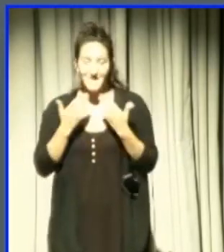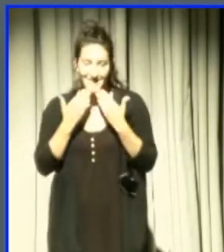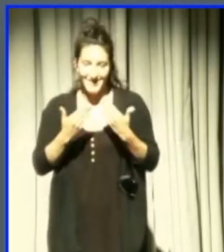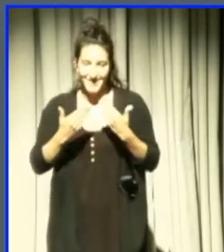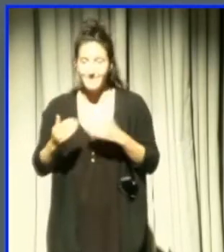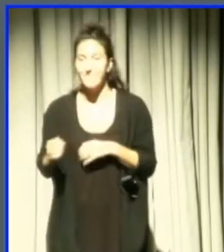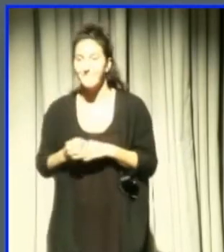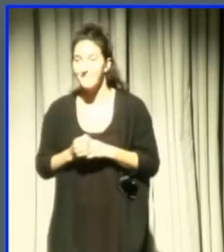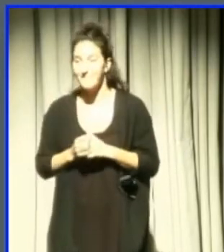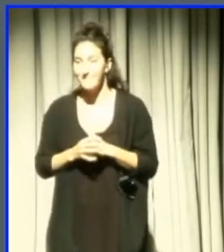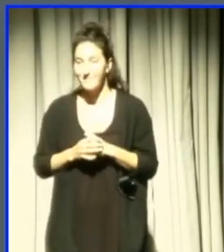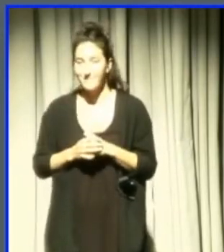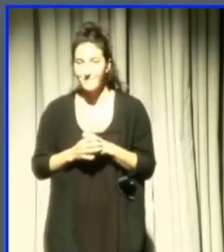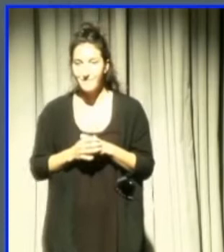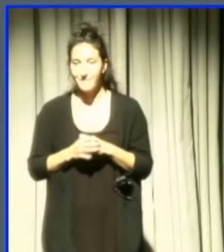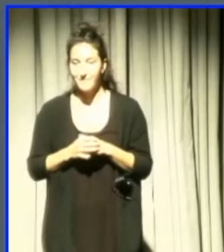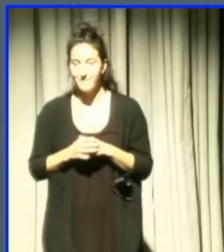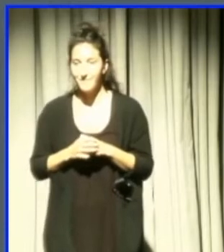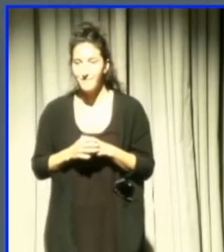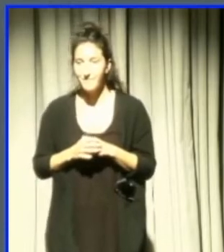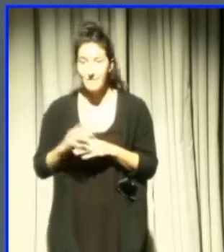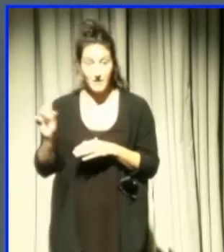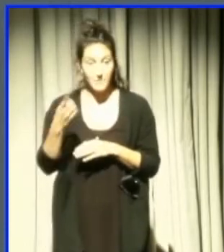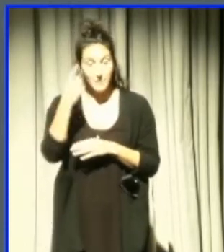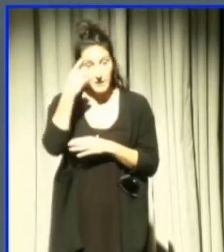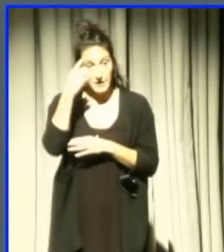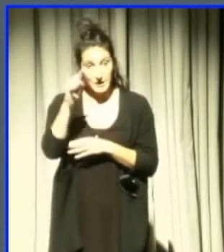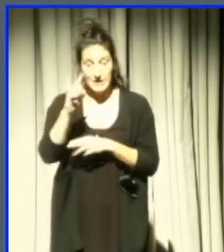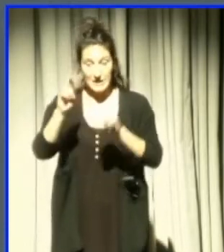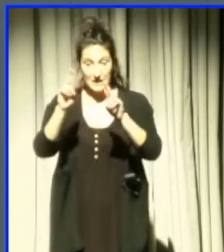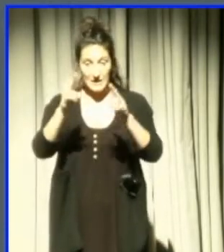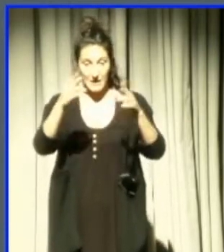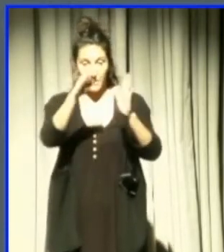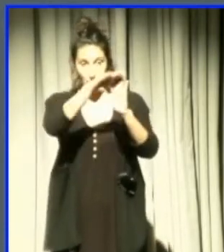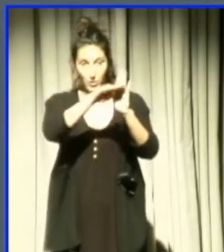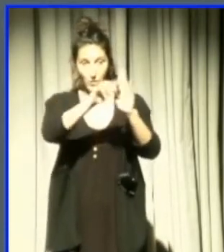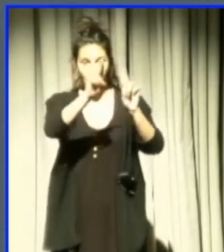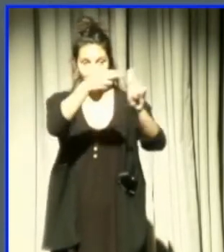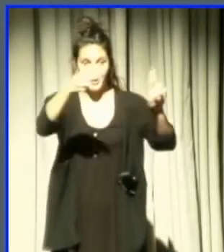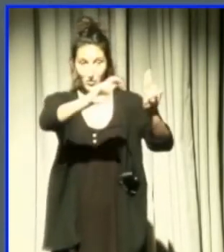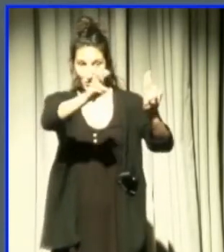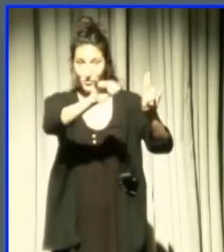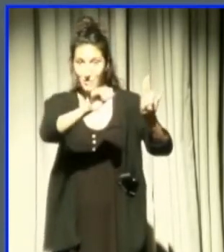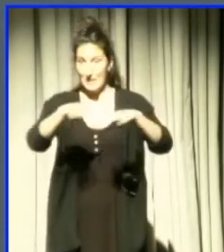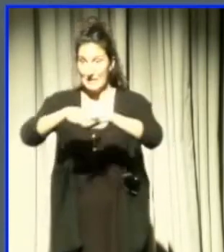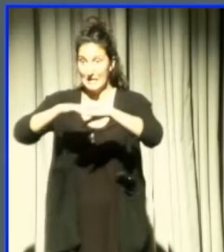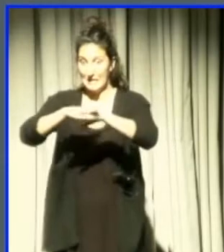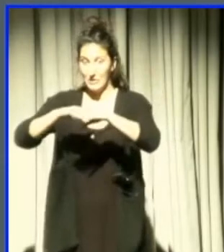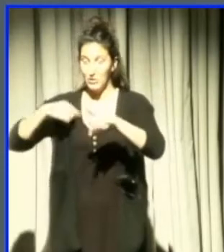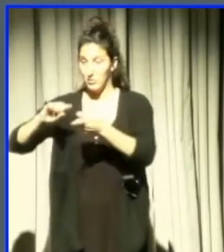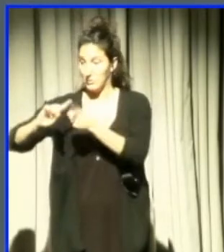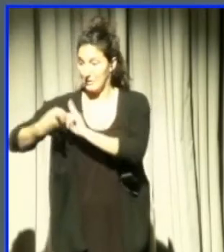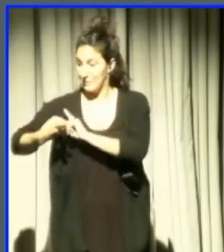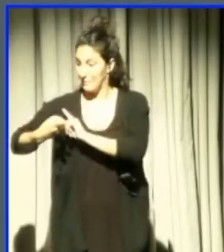you had a different title listed in the program, so I'm sorry about that. I changed it at the very last moment,